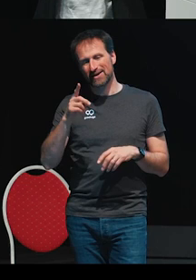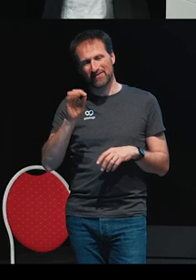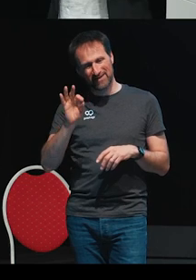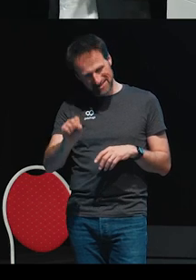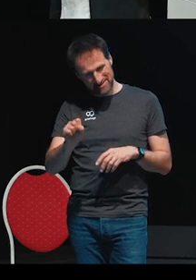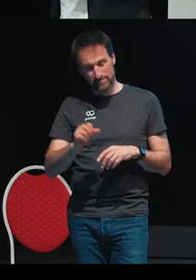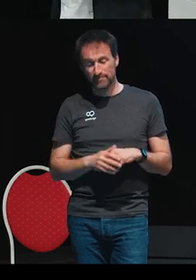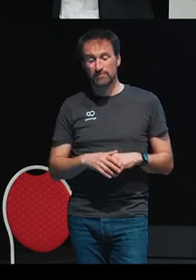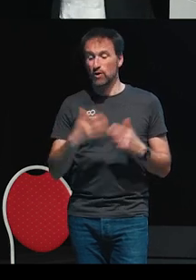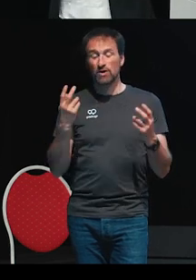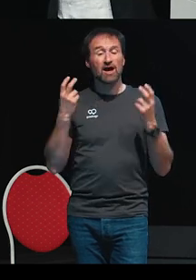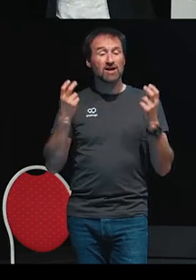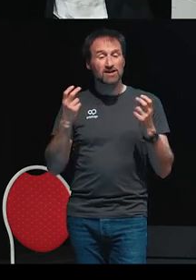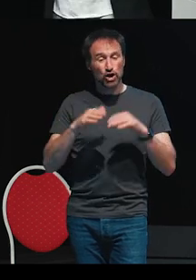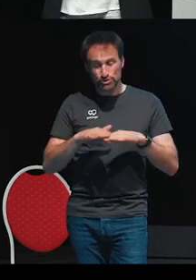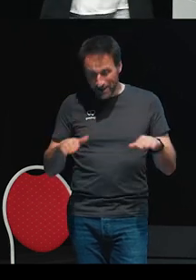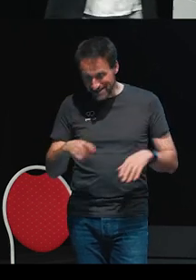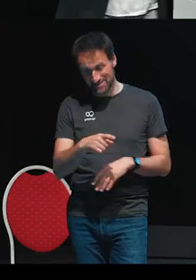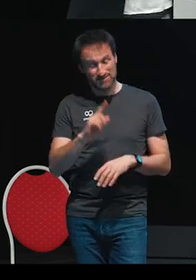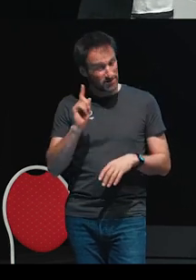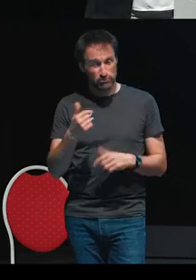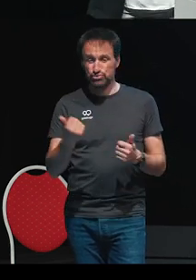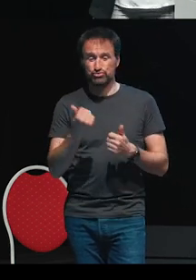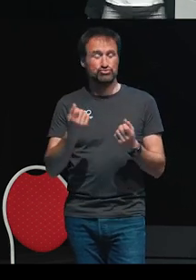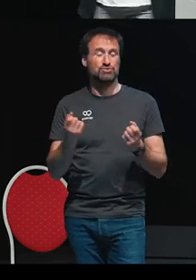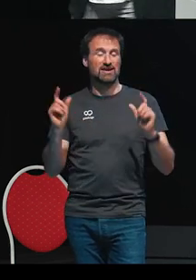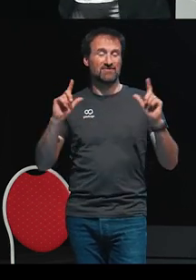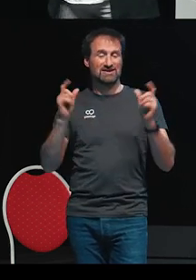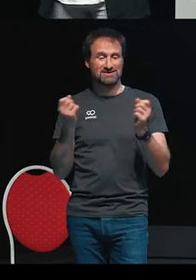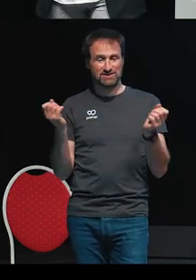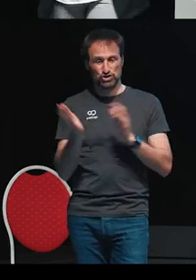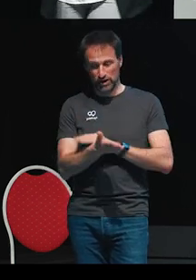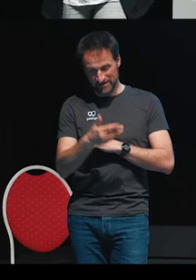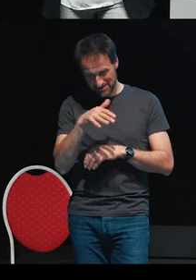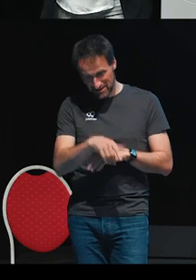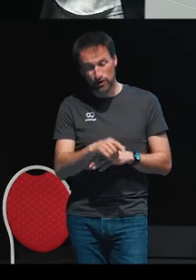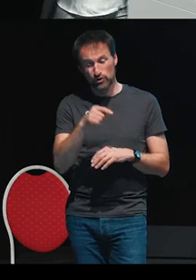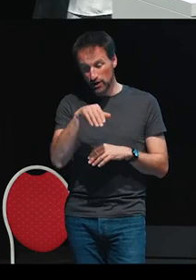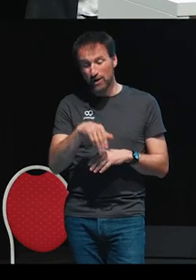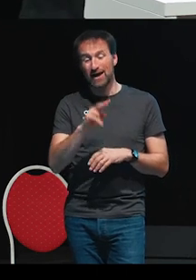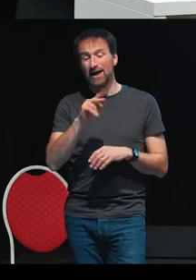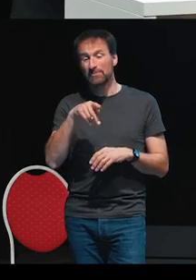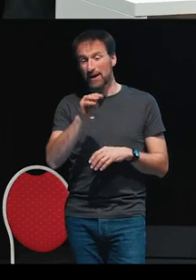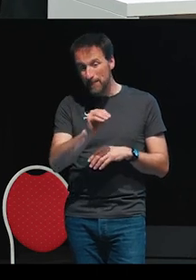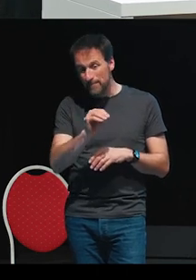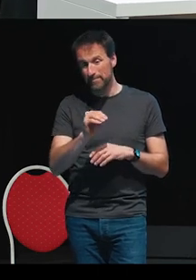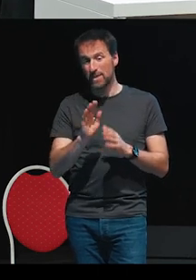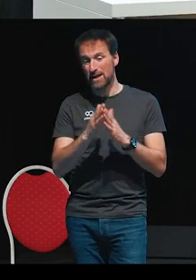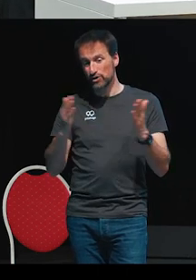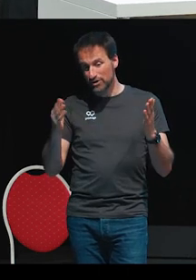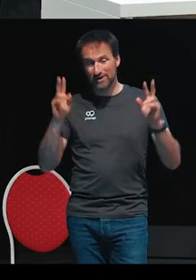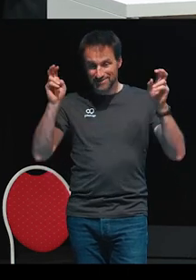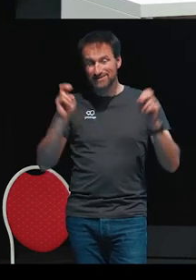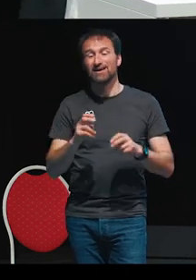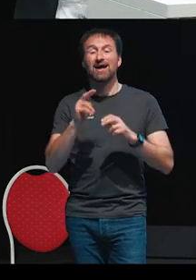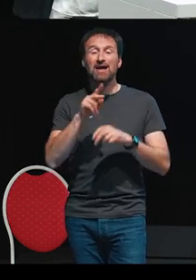event log service, would do it great. And also, they have a great NPM library called NPM Couchbase.